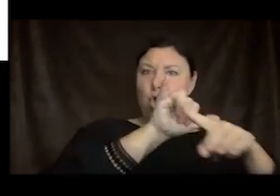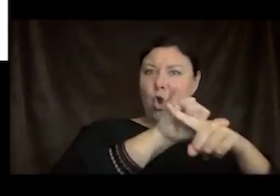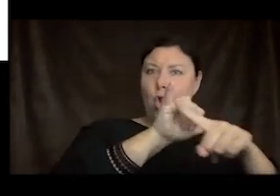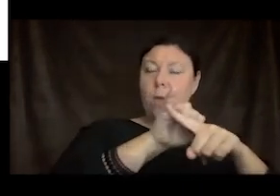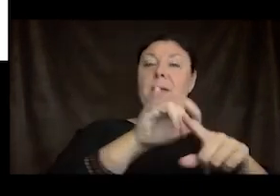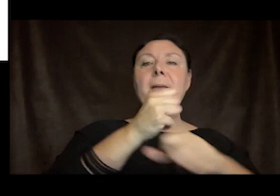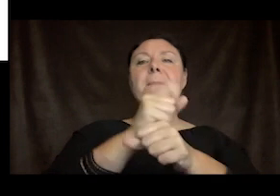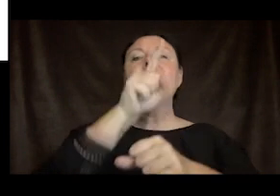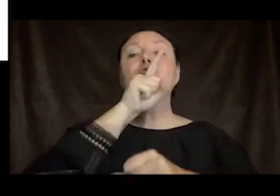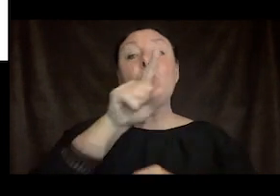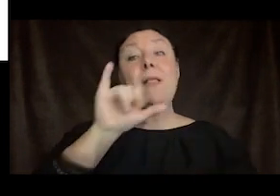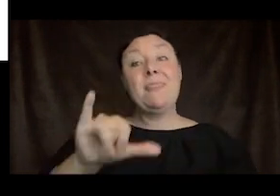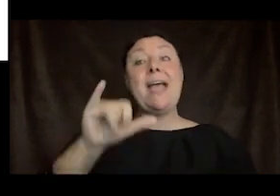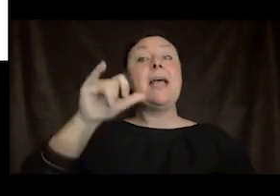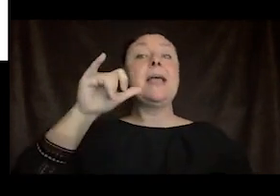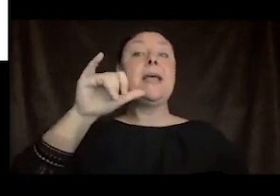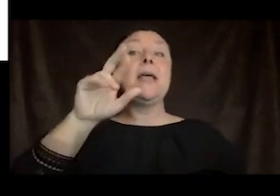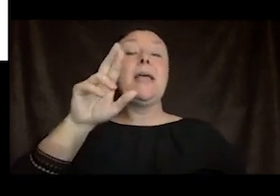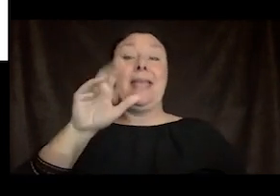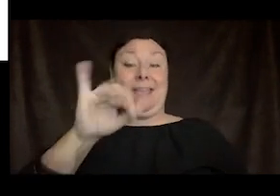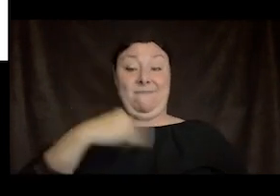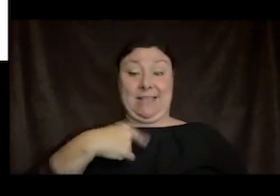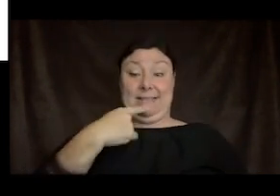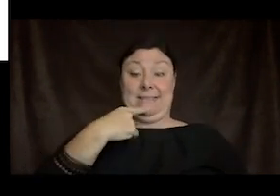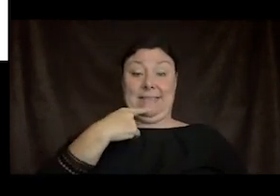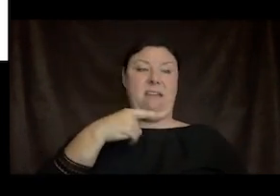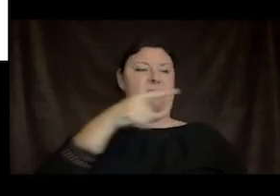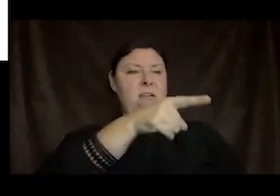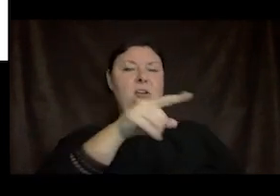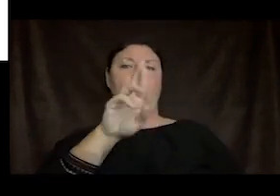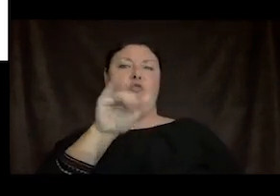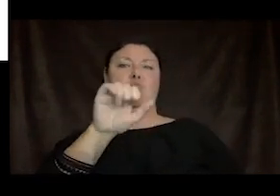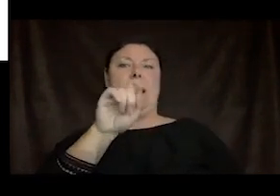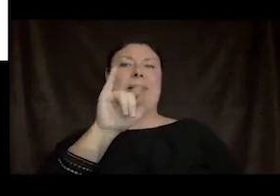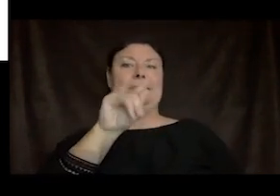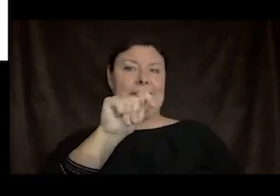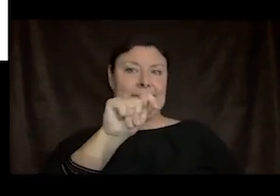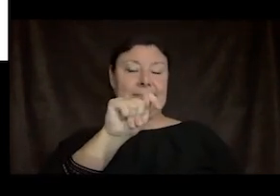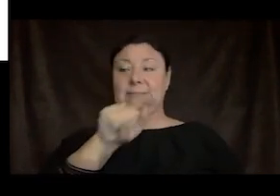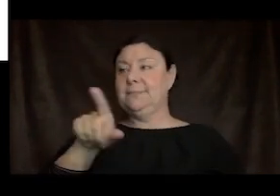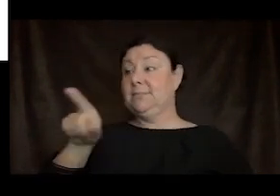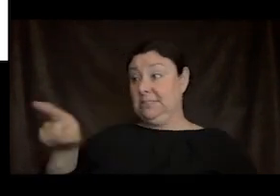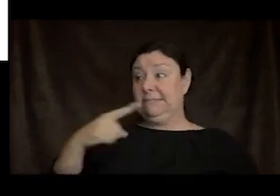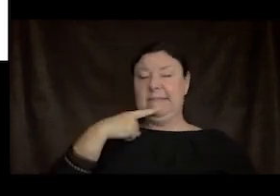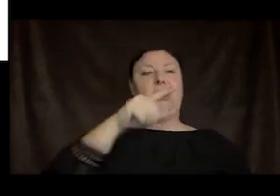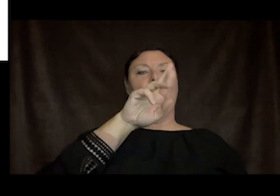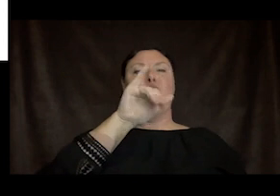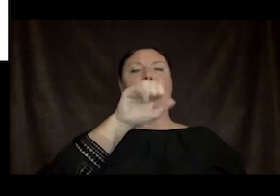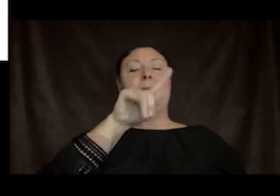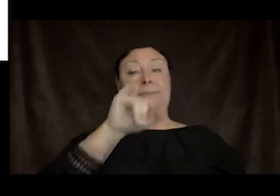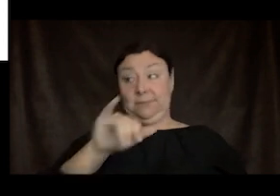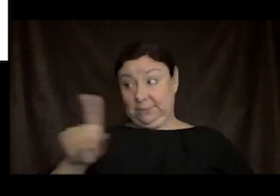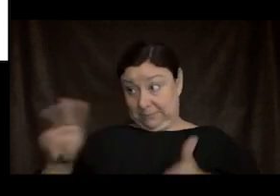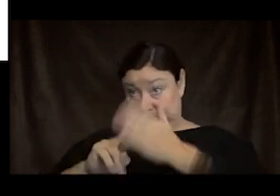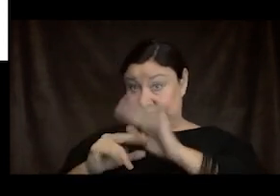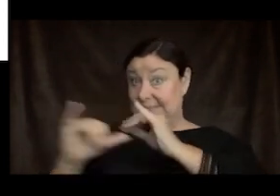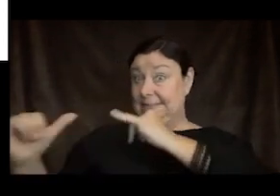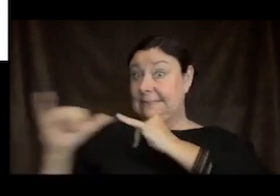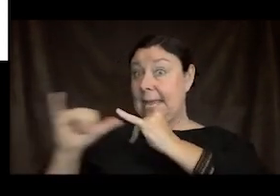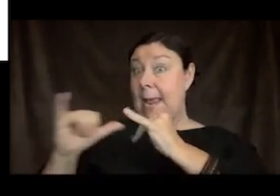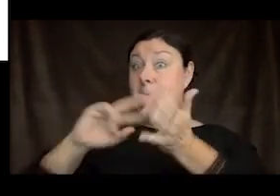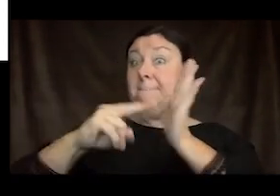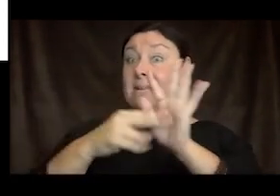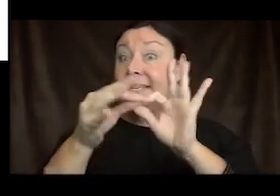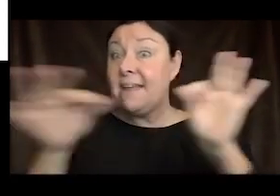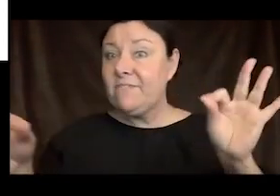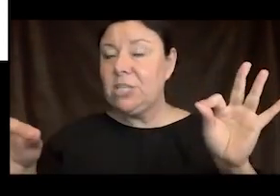both might not mean the same thing. Talking, facilitating, and that should be an activity,